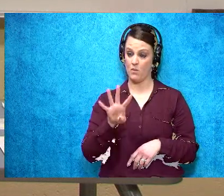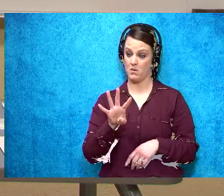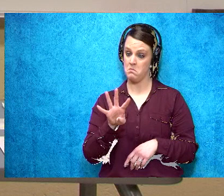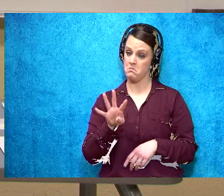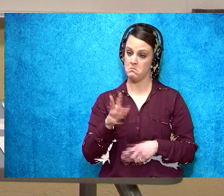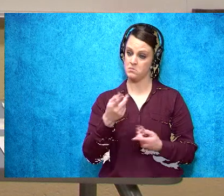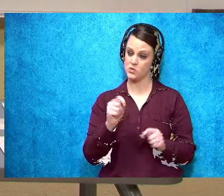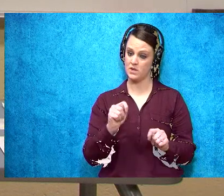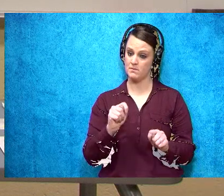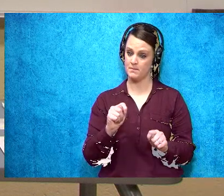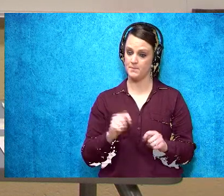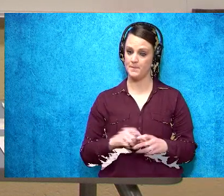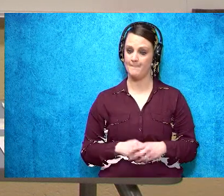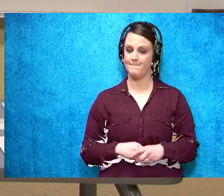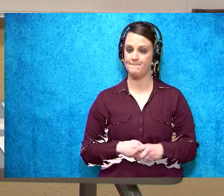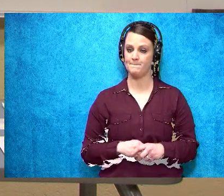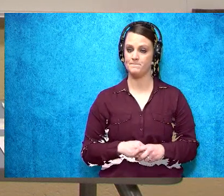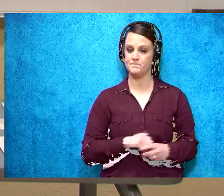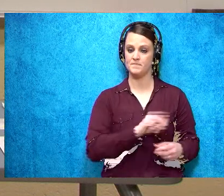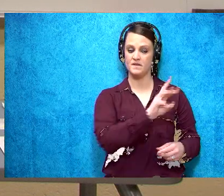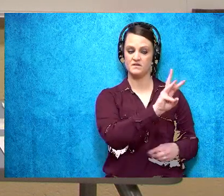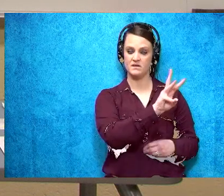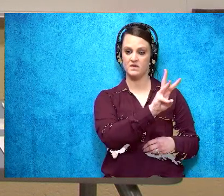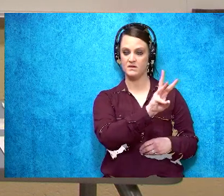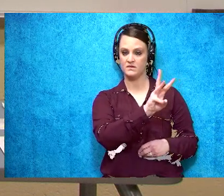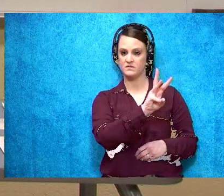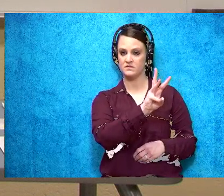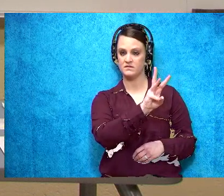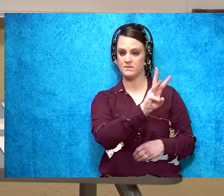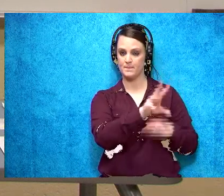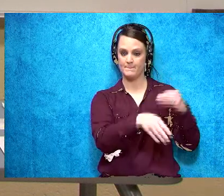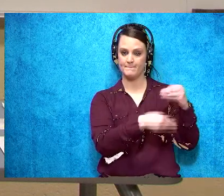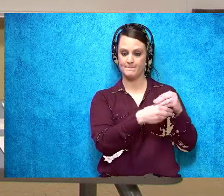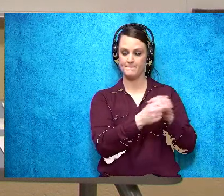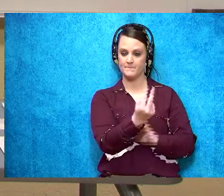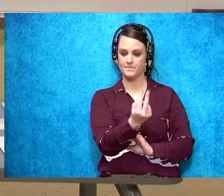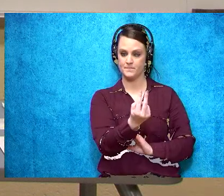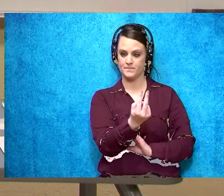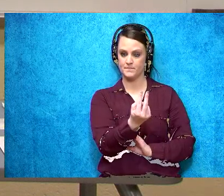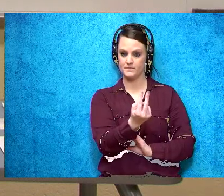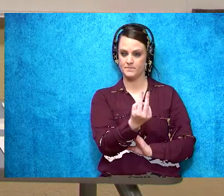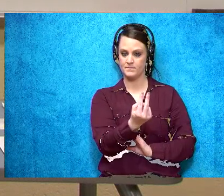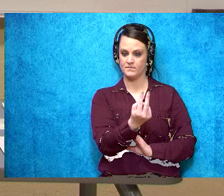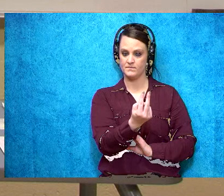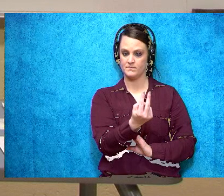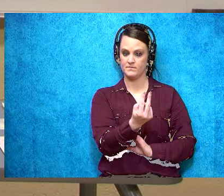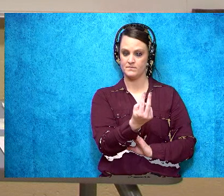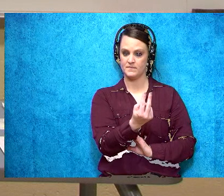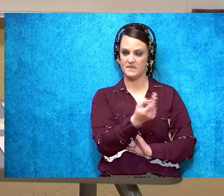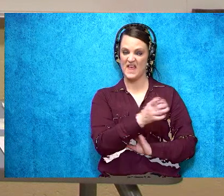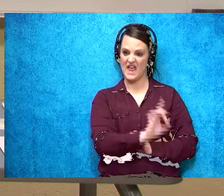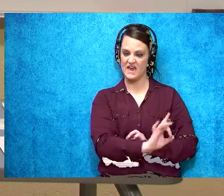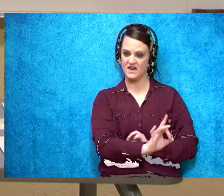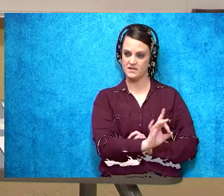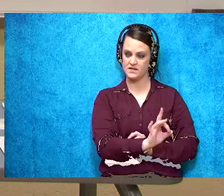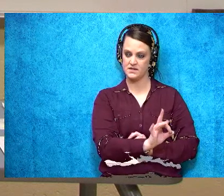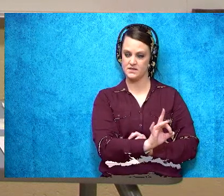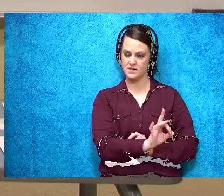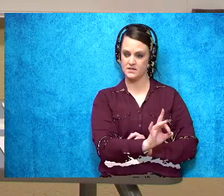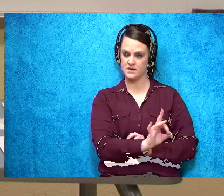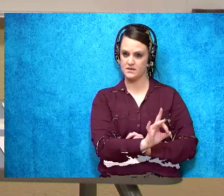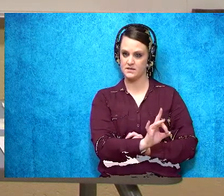this? If I did 6 plus 2, that would be 8.